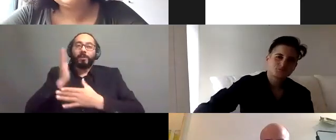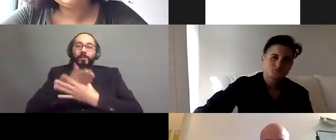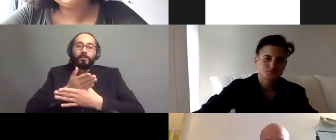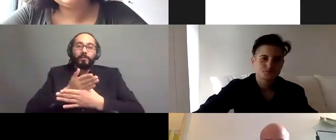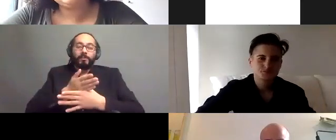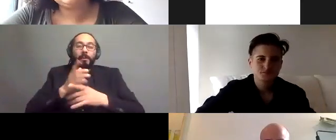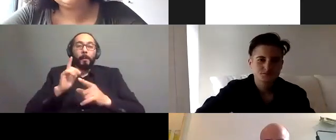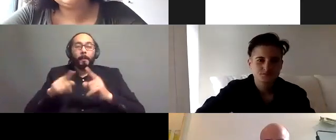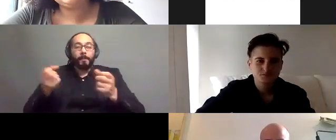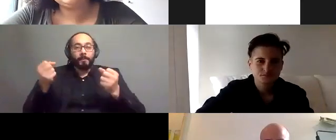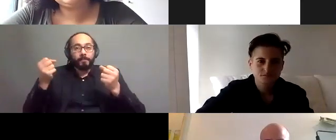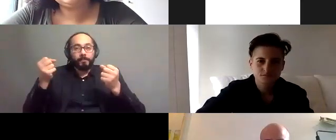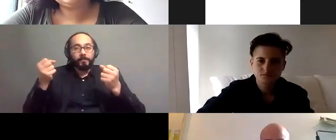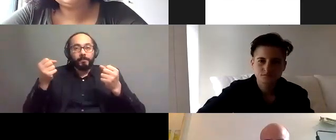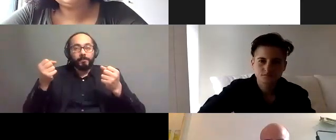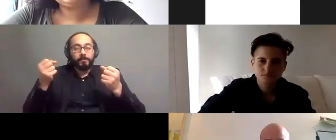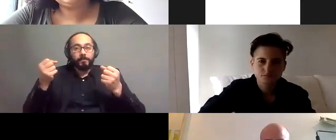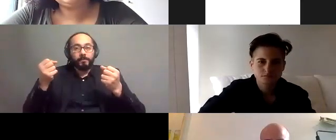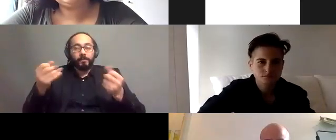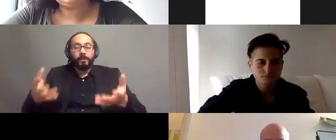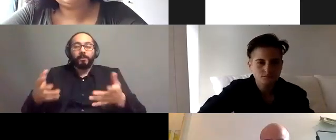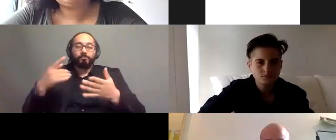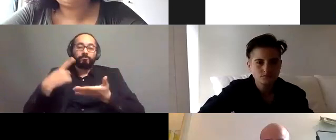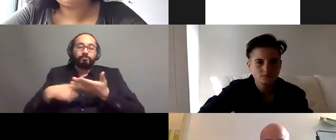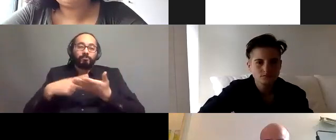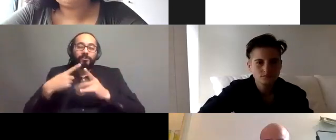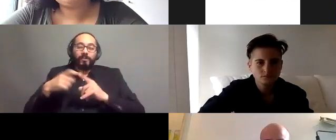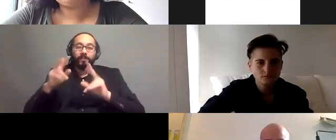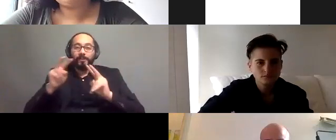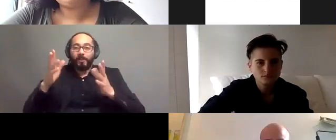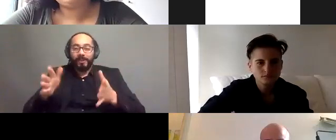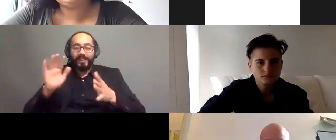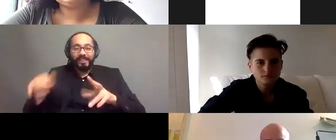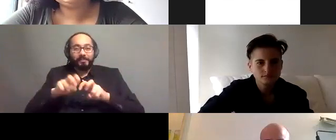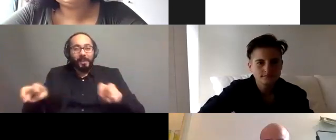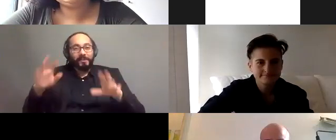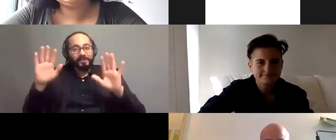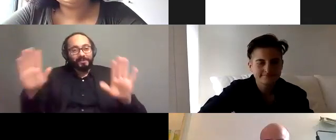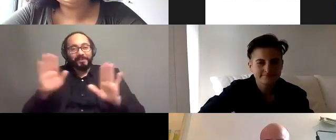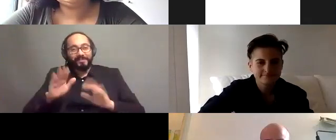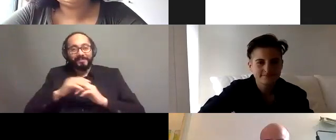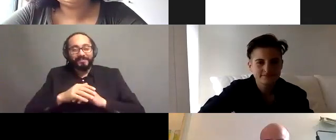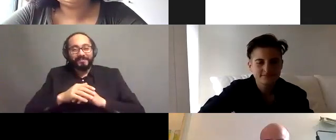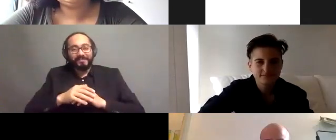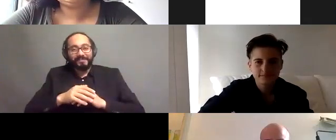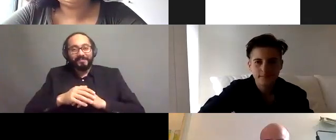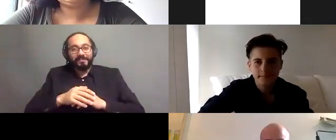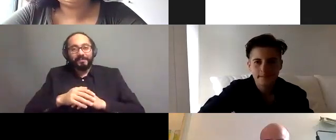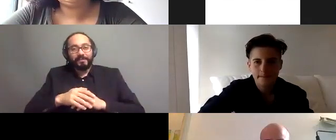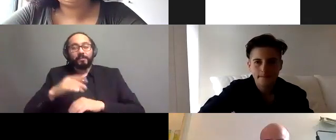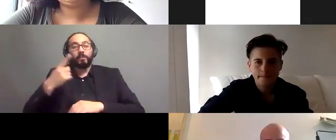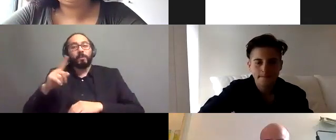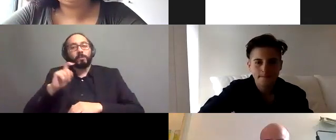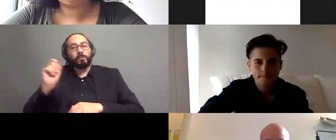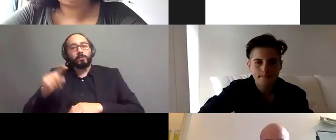lot of compliments from viewers about how wonderful this panel has been. So I'll ask this one question that